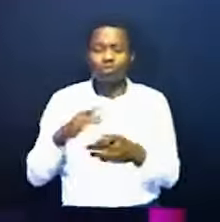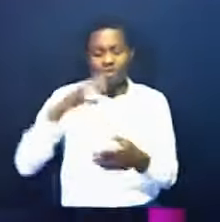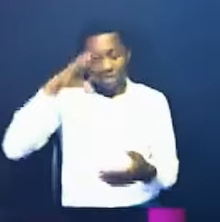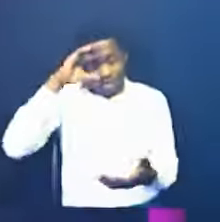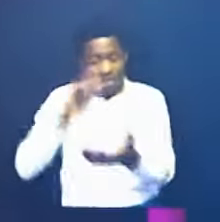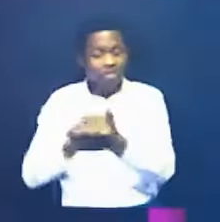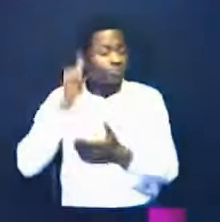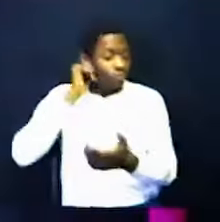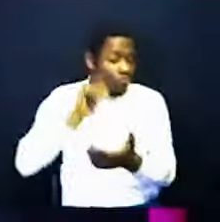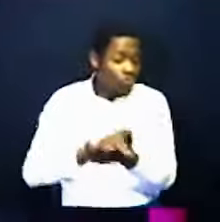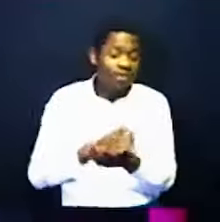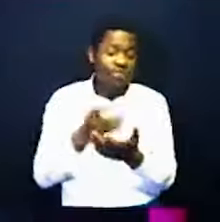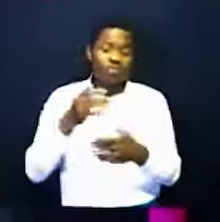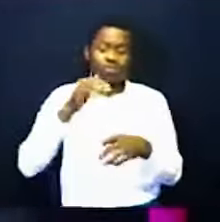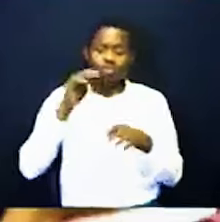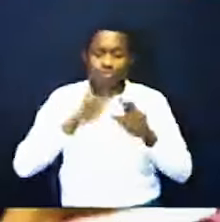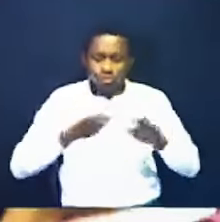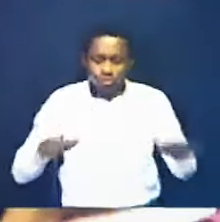to arise in strength.